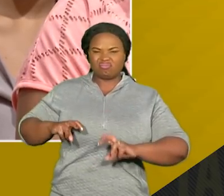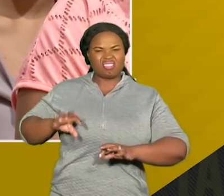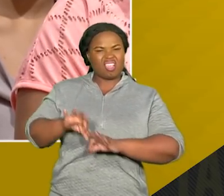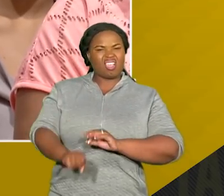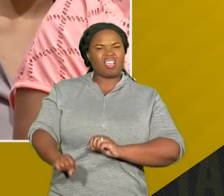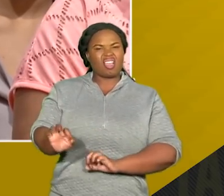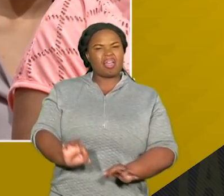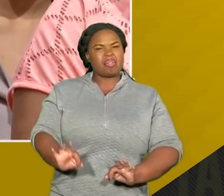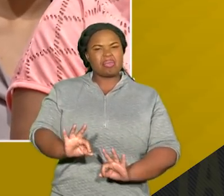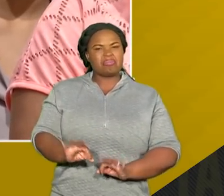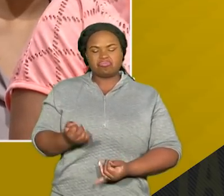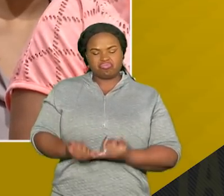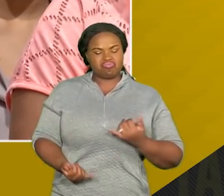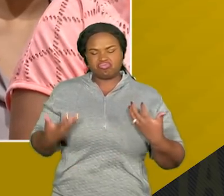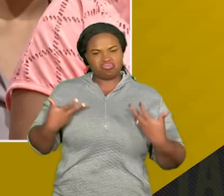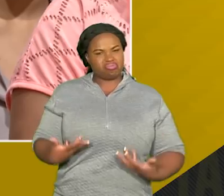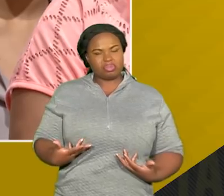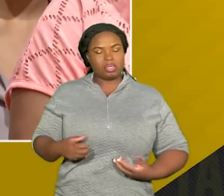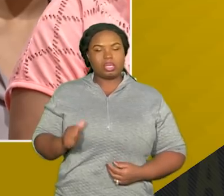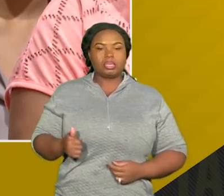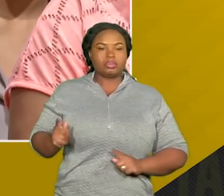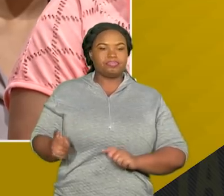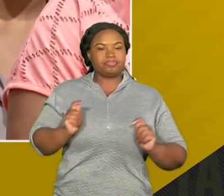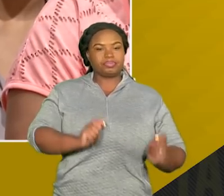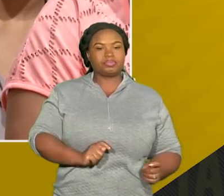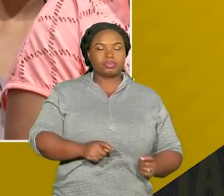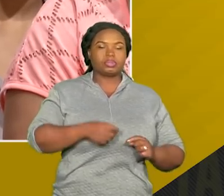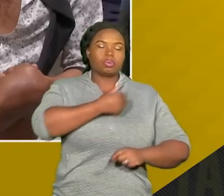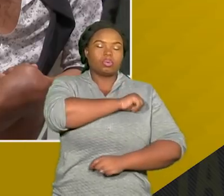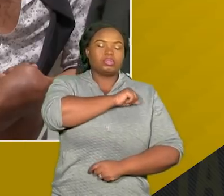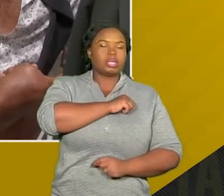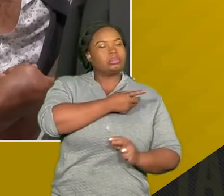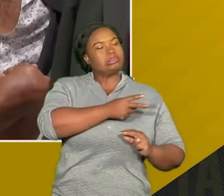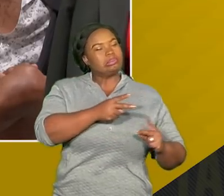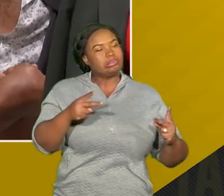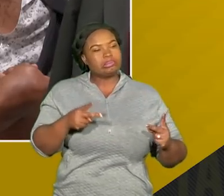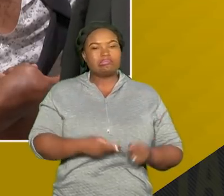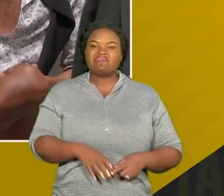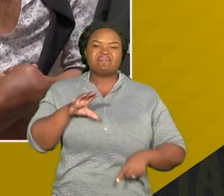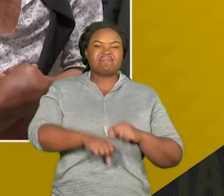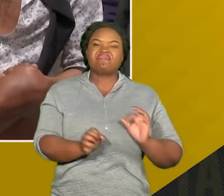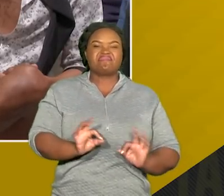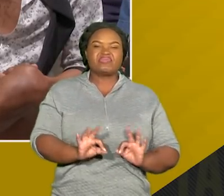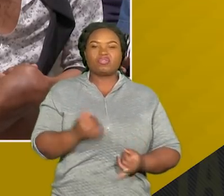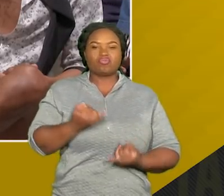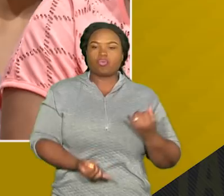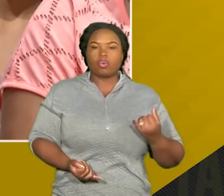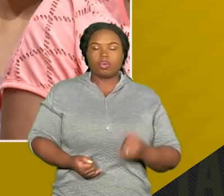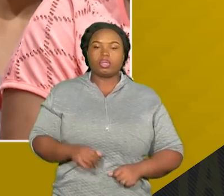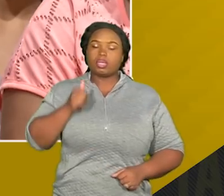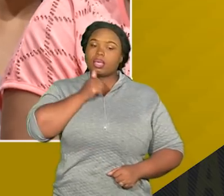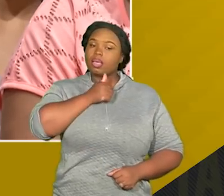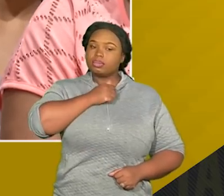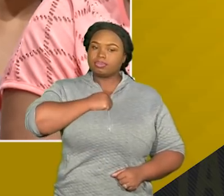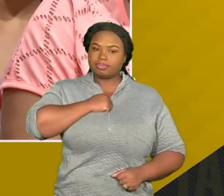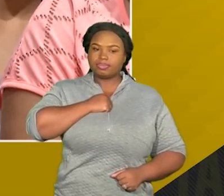lutho kim like couldn't find anything and then I got transferred to so many hospitals still ababonanga kwanto and then my auntie took me